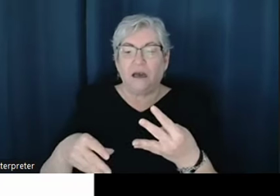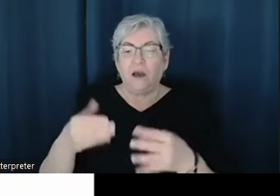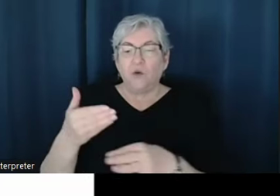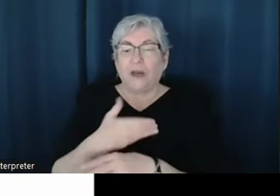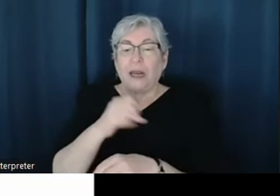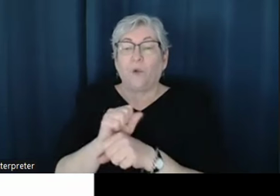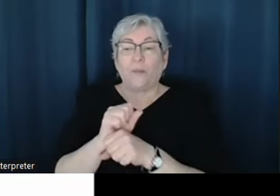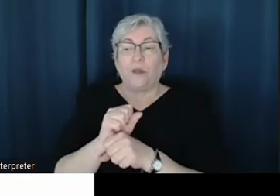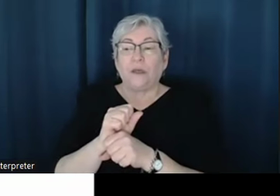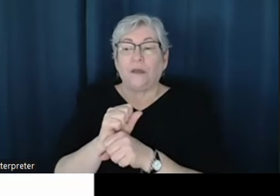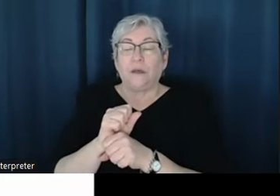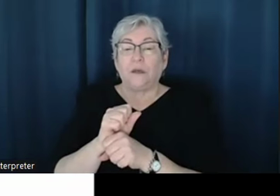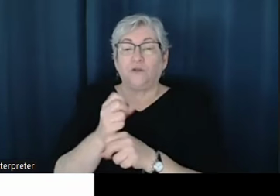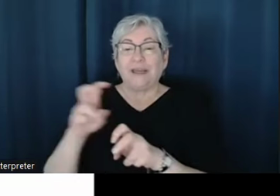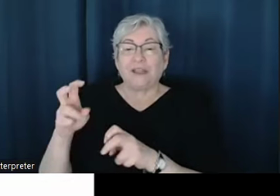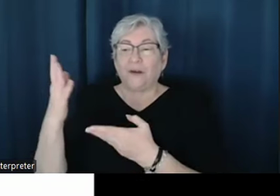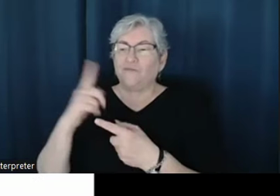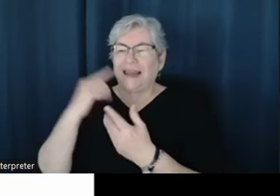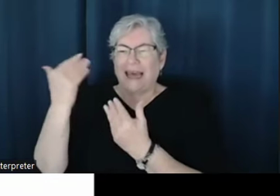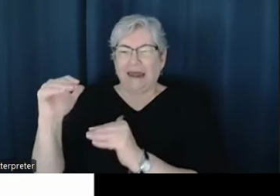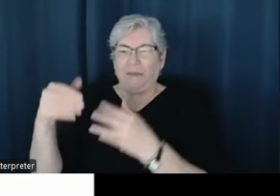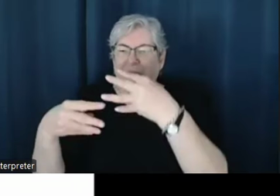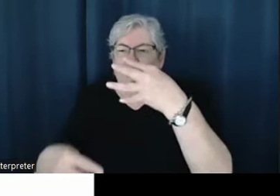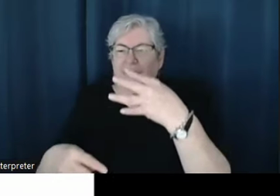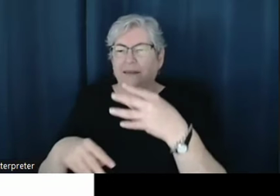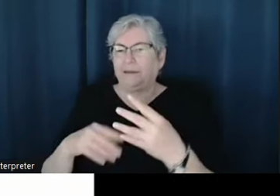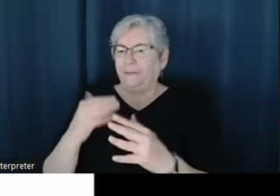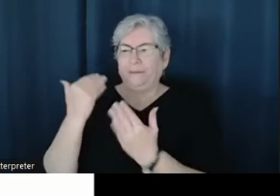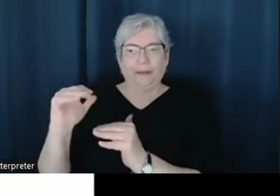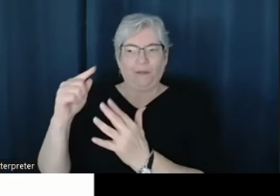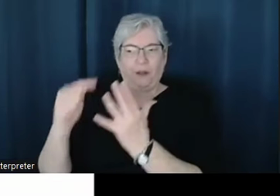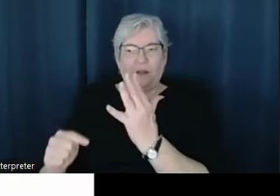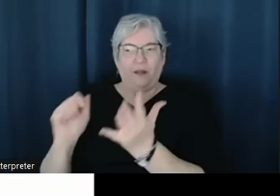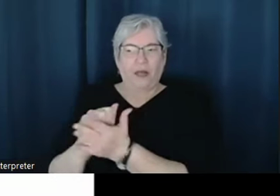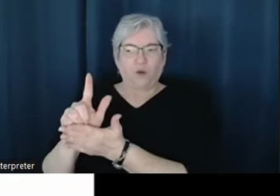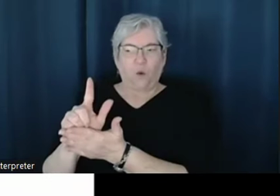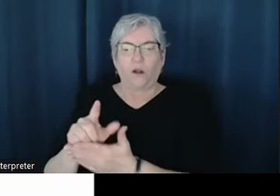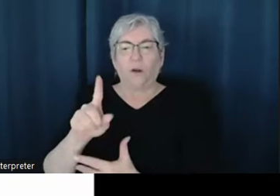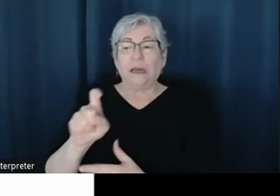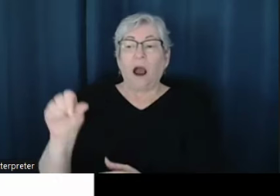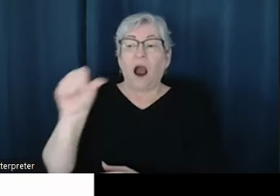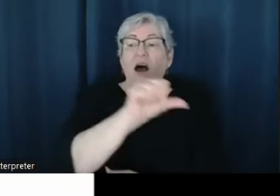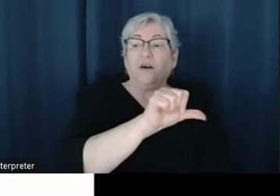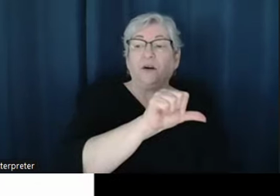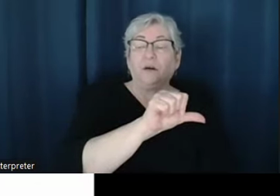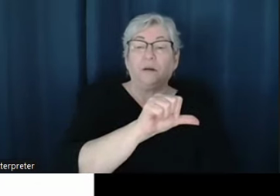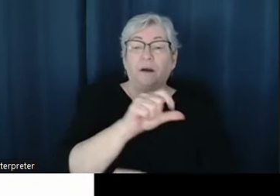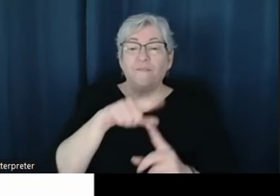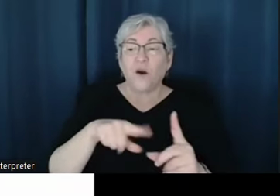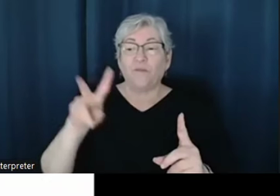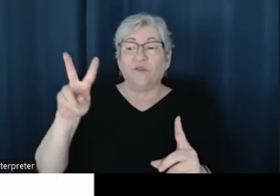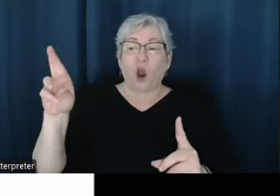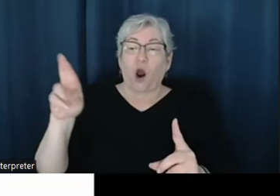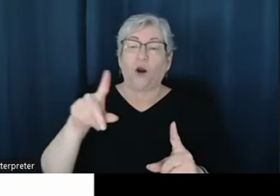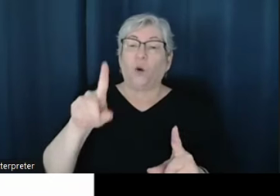very limited, and that's the only things you can get under pre-employment transition. If you needed something else from VR, you'd